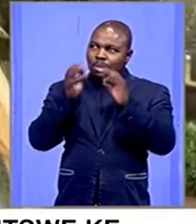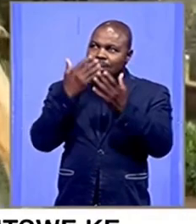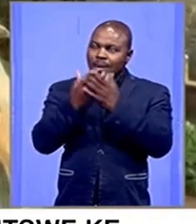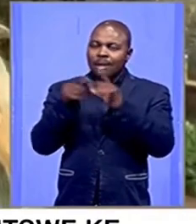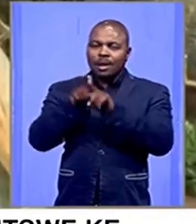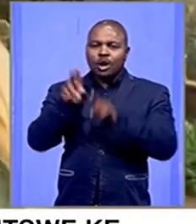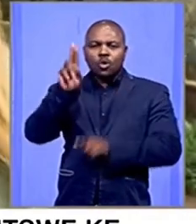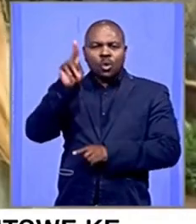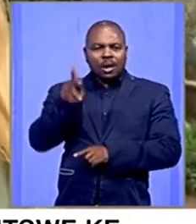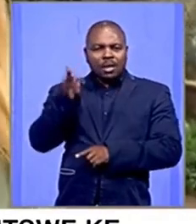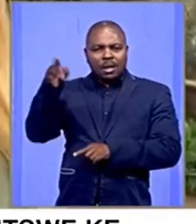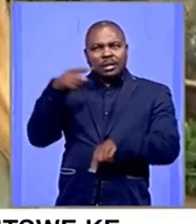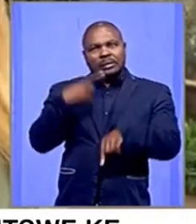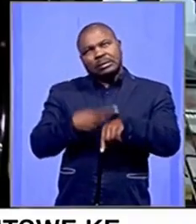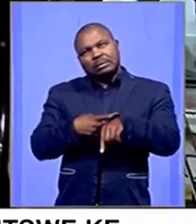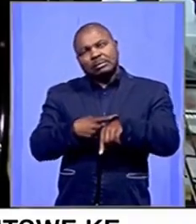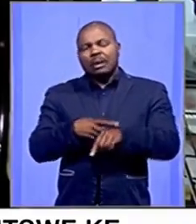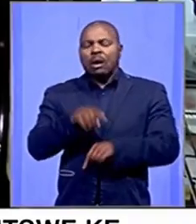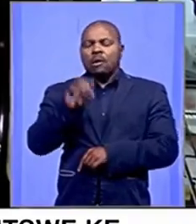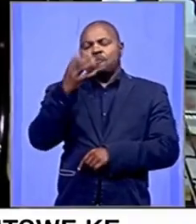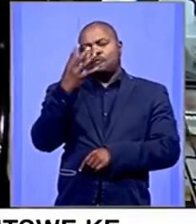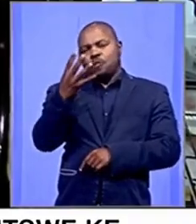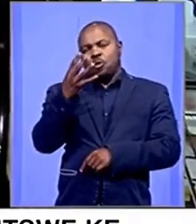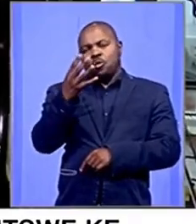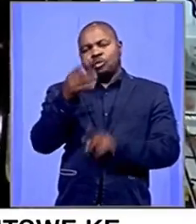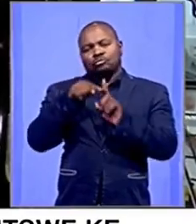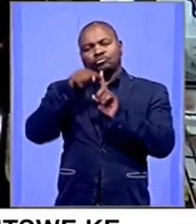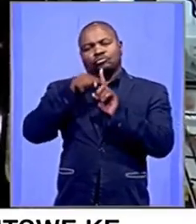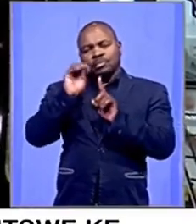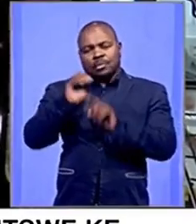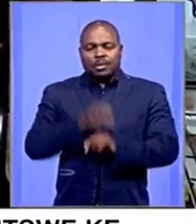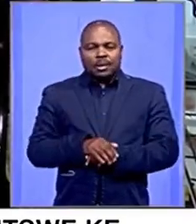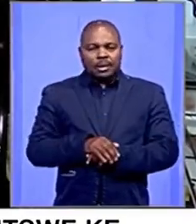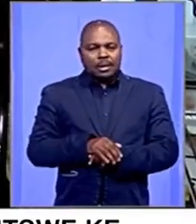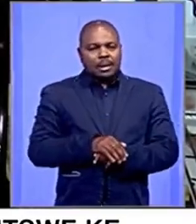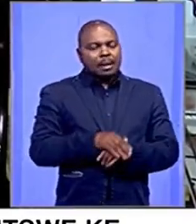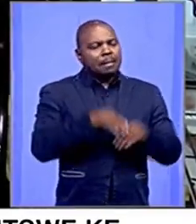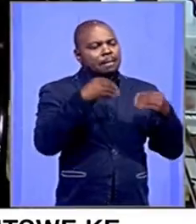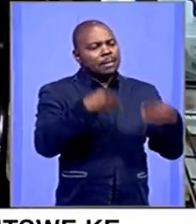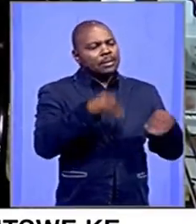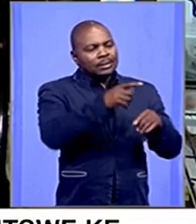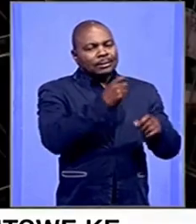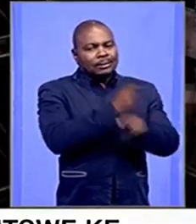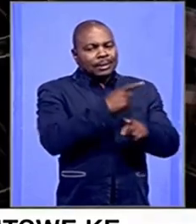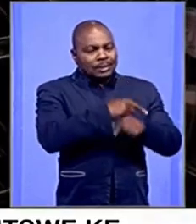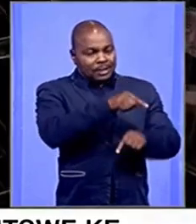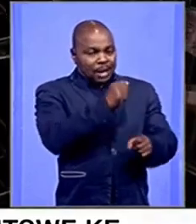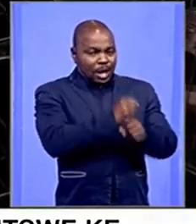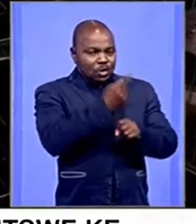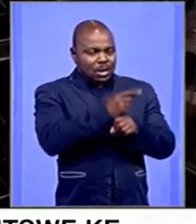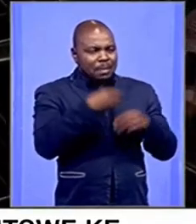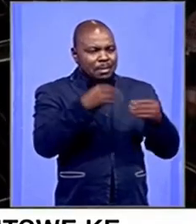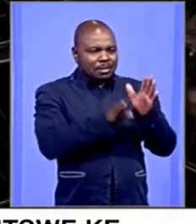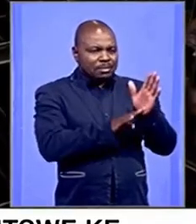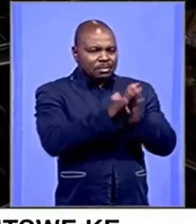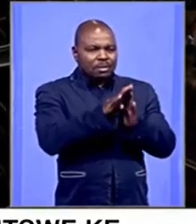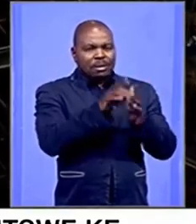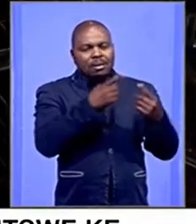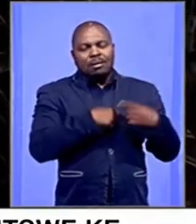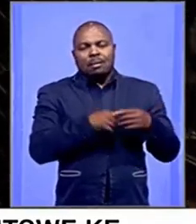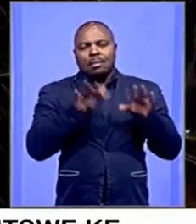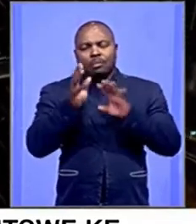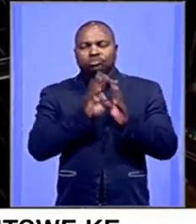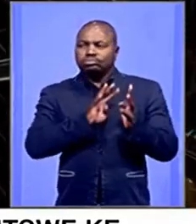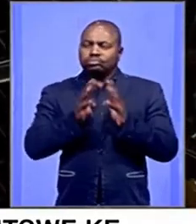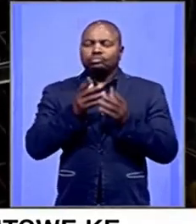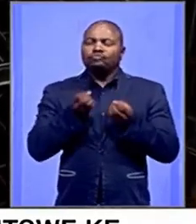UK you'd see it snowing at around 4 degrees. Ba ofwebi ba thuduhang ho yenwe ya direnke tsa ditekesi tsa Gauteng ba ile ba phalela bareki